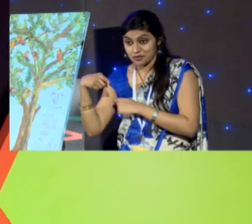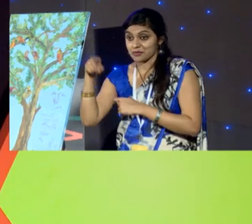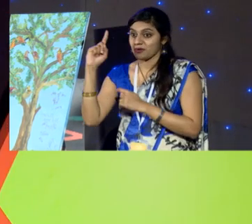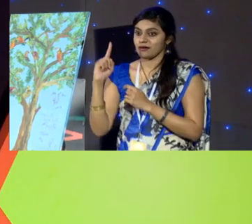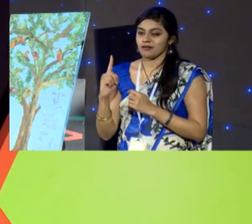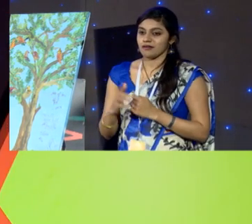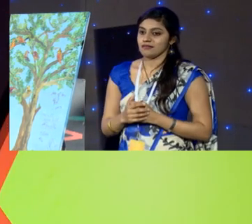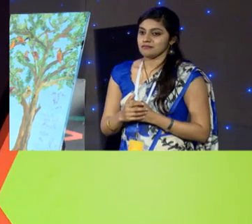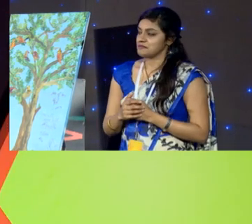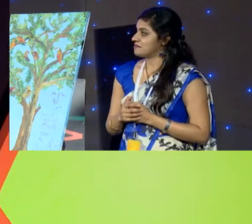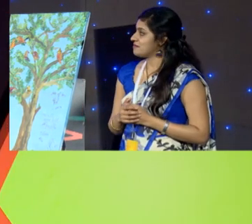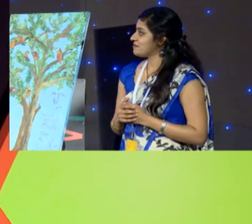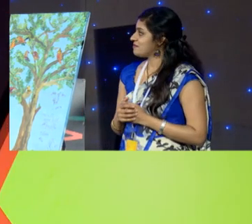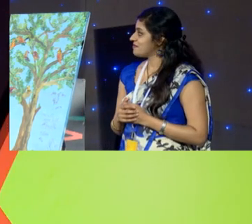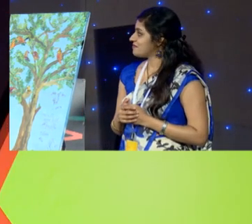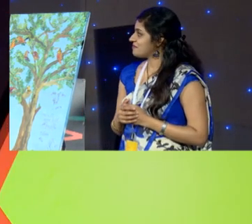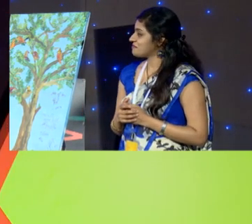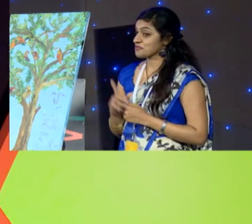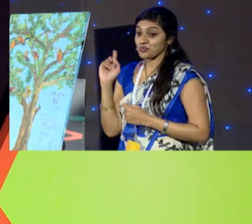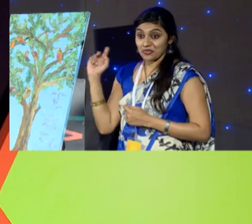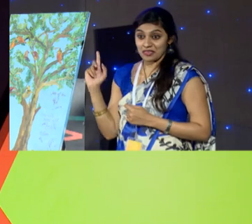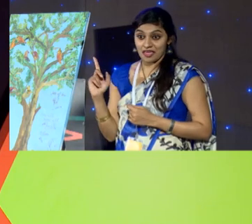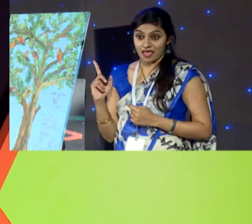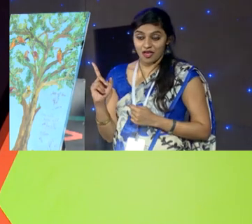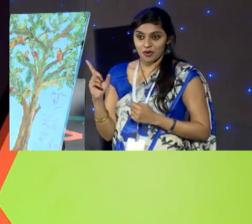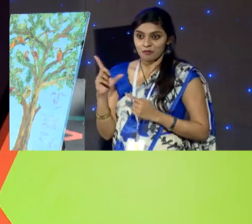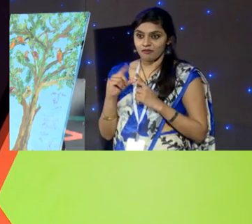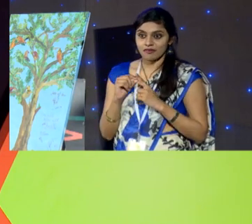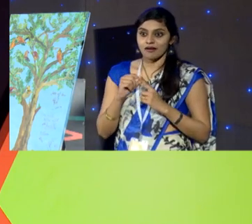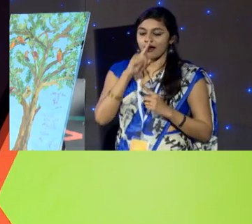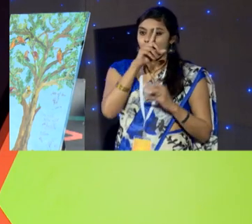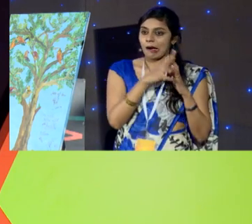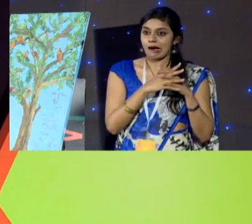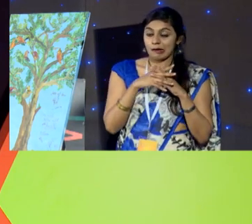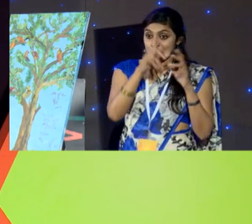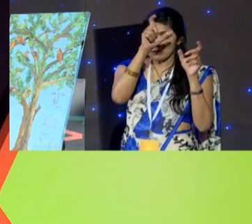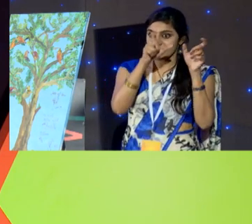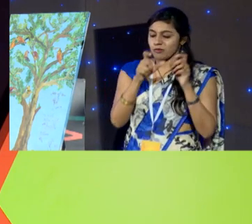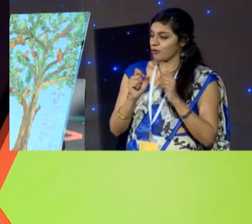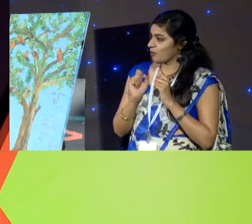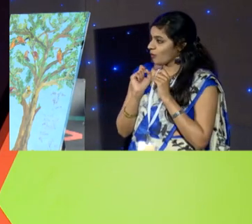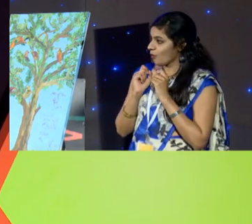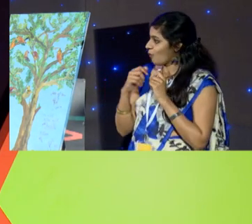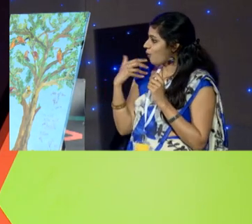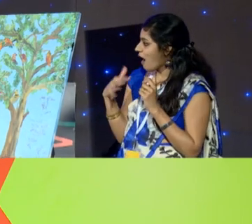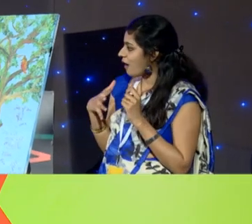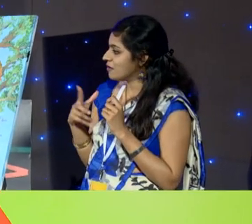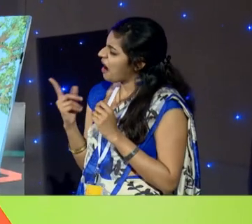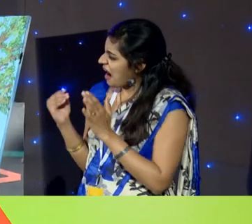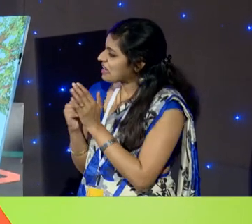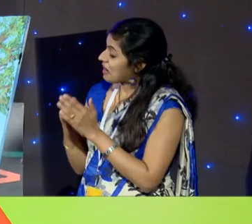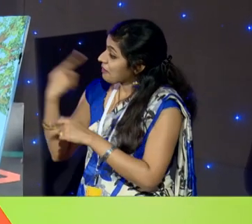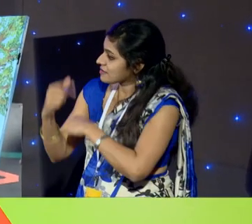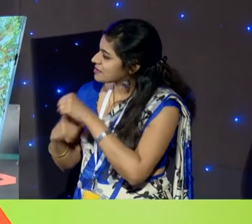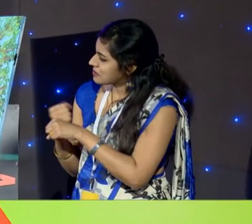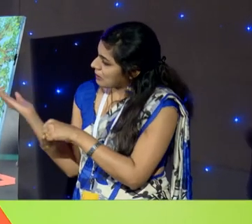so popular as performers that every year we get invitation, but for want of money, we are not able to take